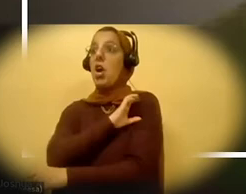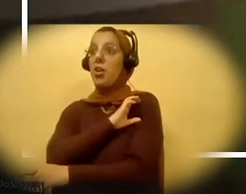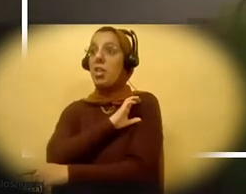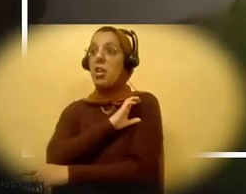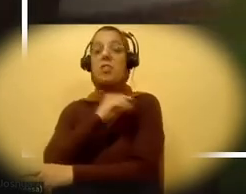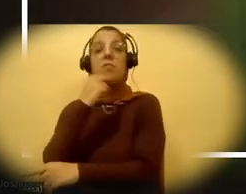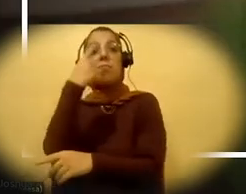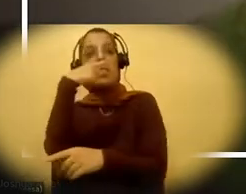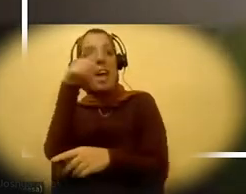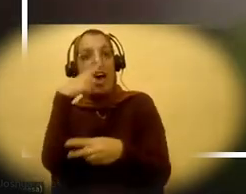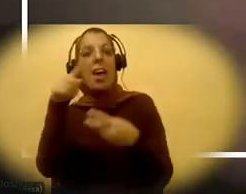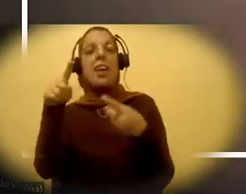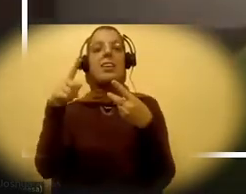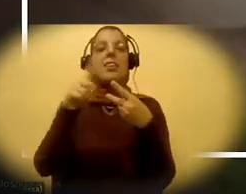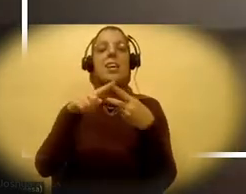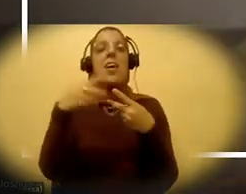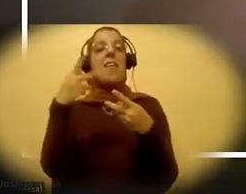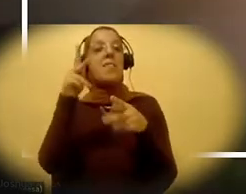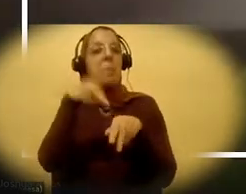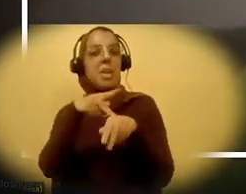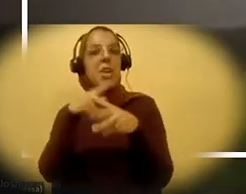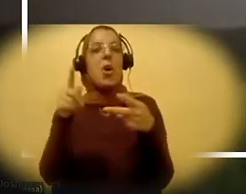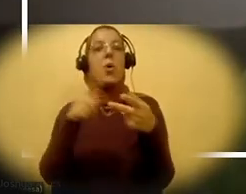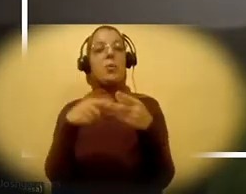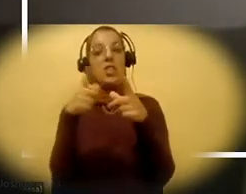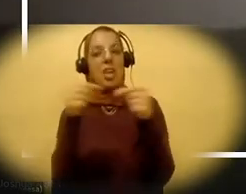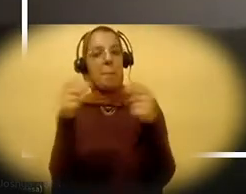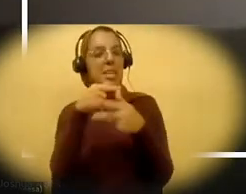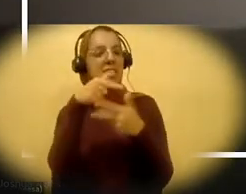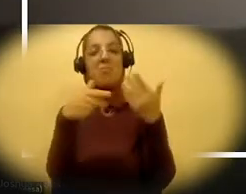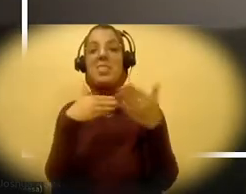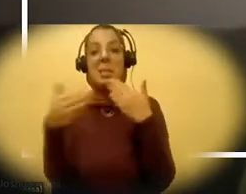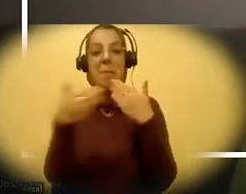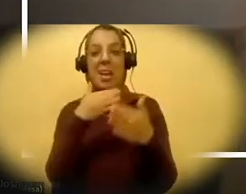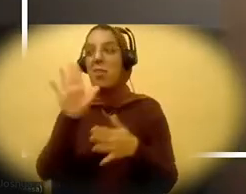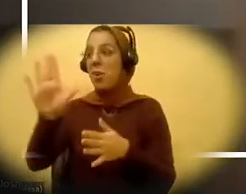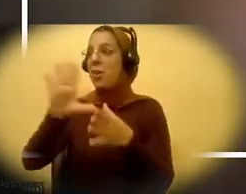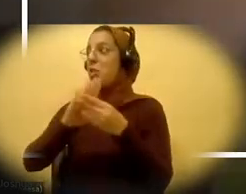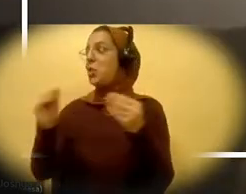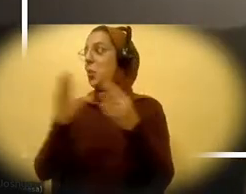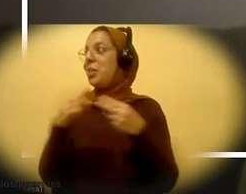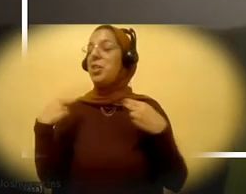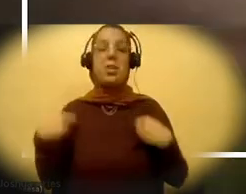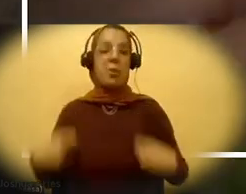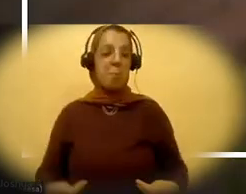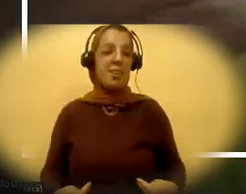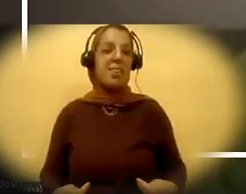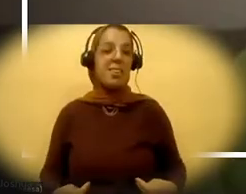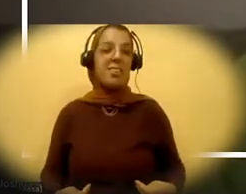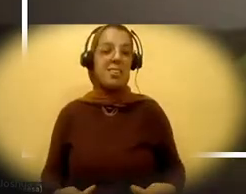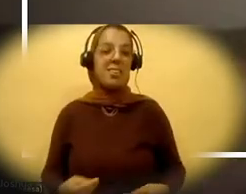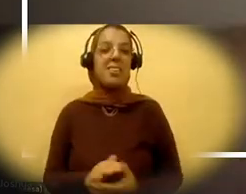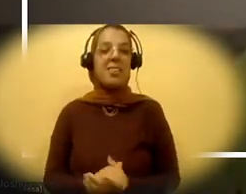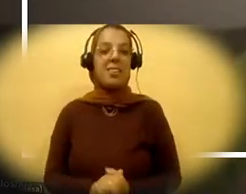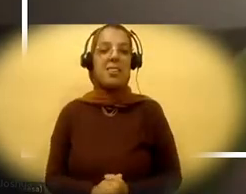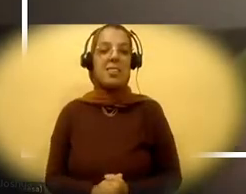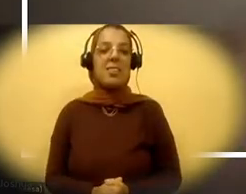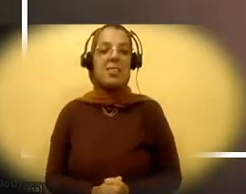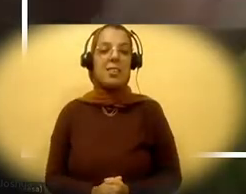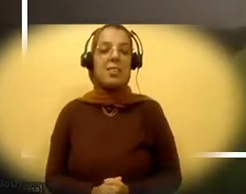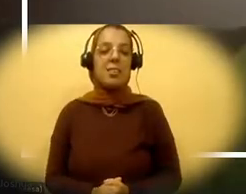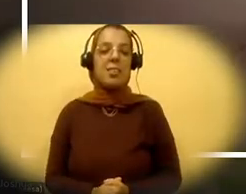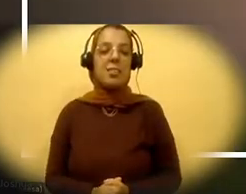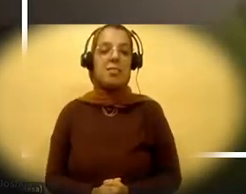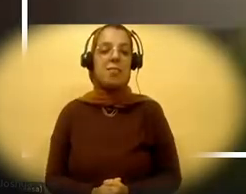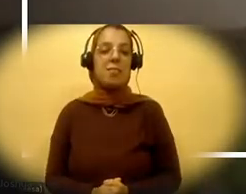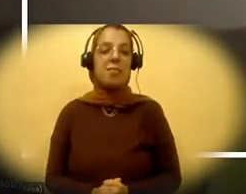Thai, Filipino, Japanese, it doesn't matter. As long as the story is like human, you know, there's a beating heart in there. That's what I really